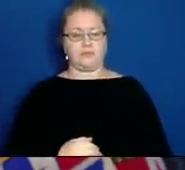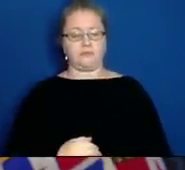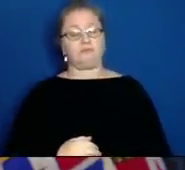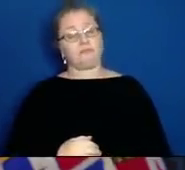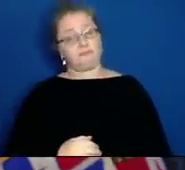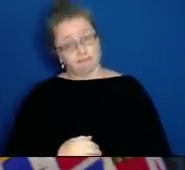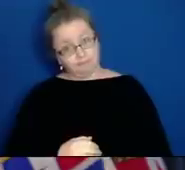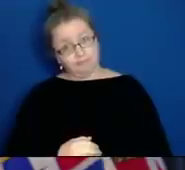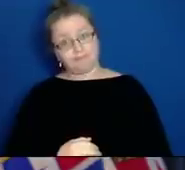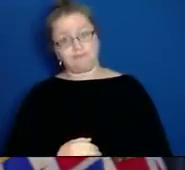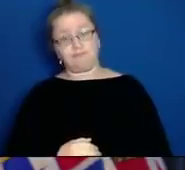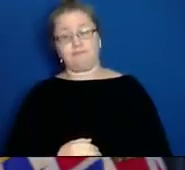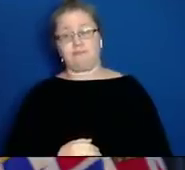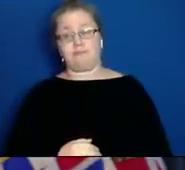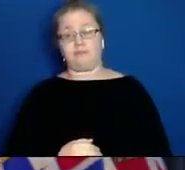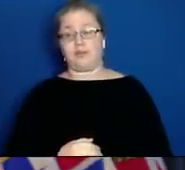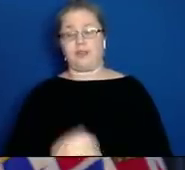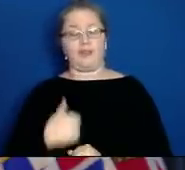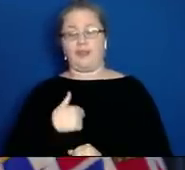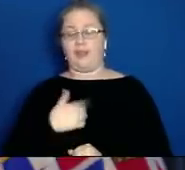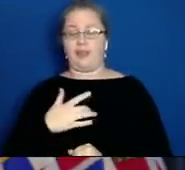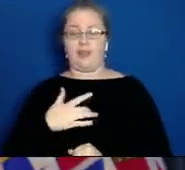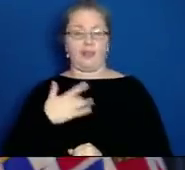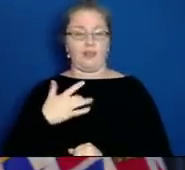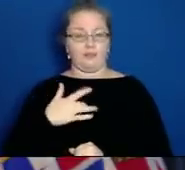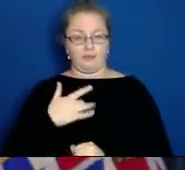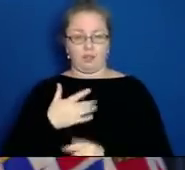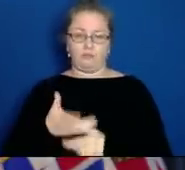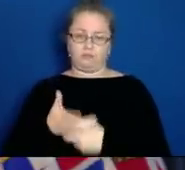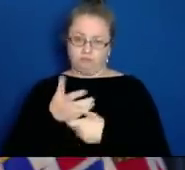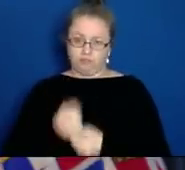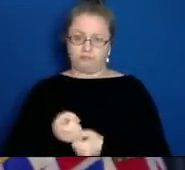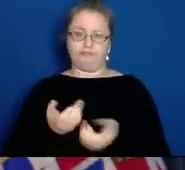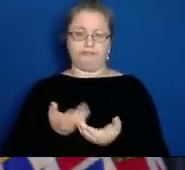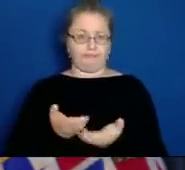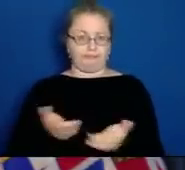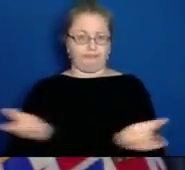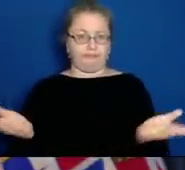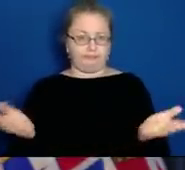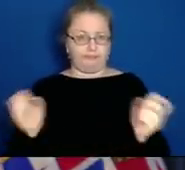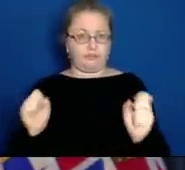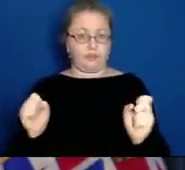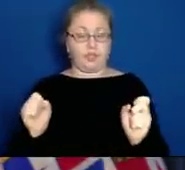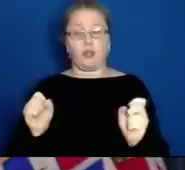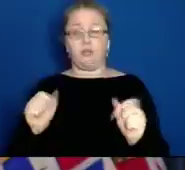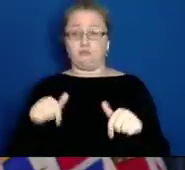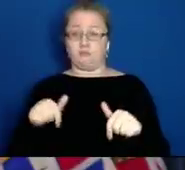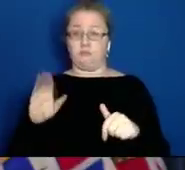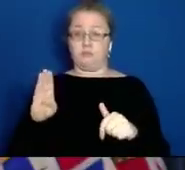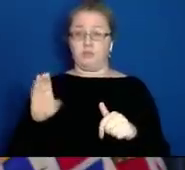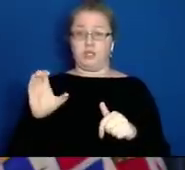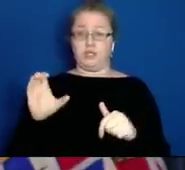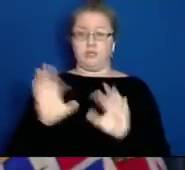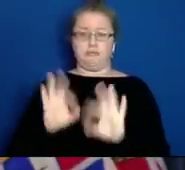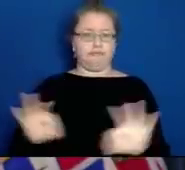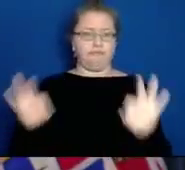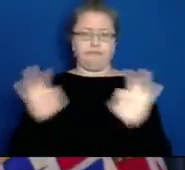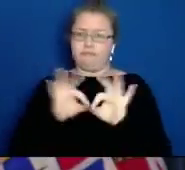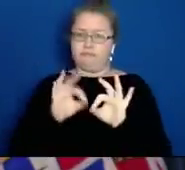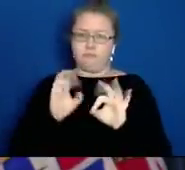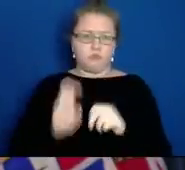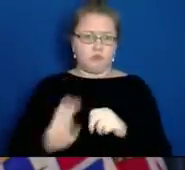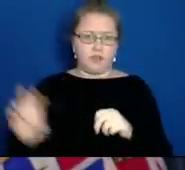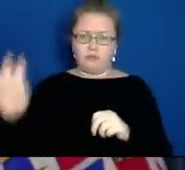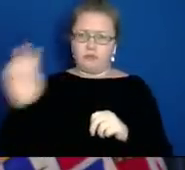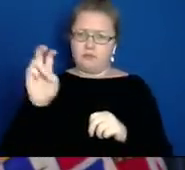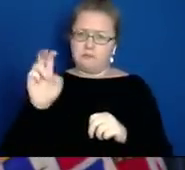that. I don't believe that we need to do that. We have a lot of essential travel that comes back and forth.